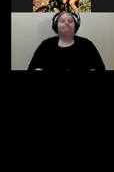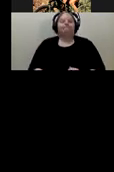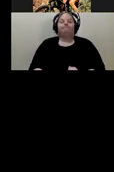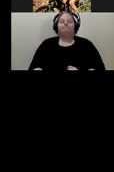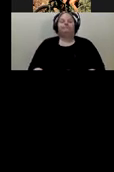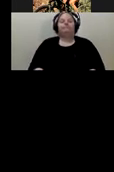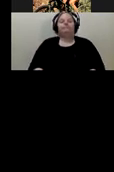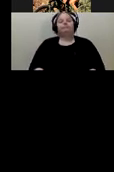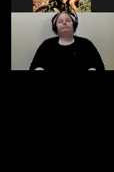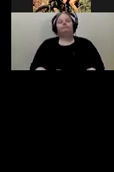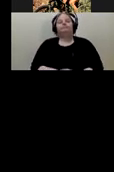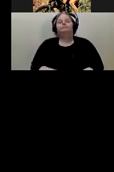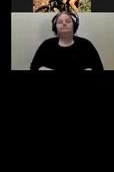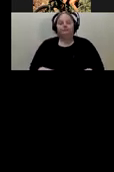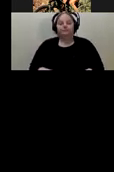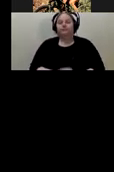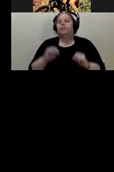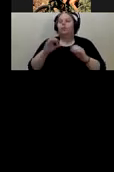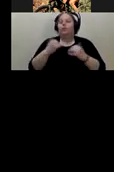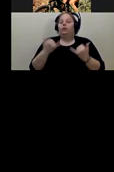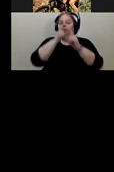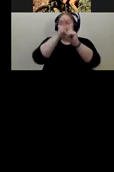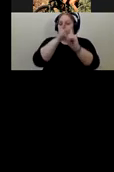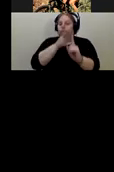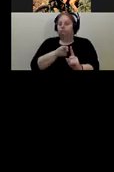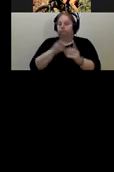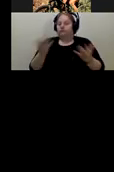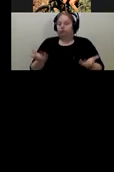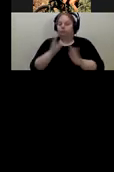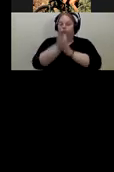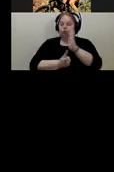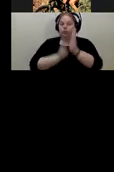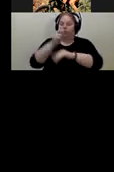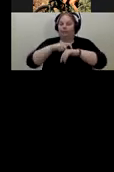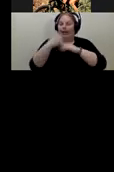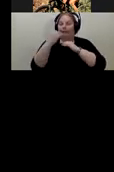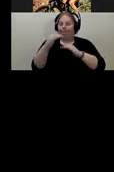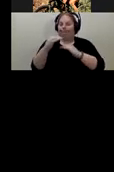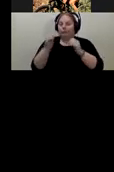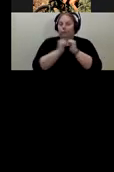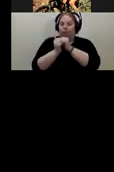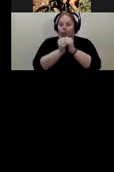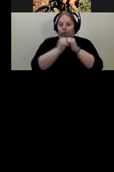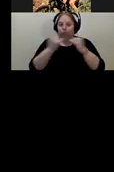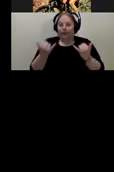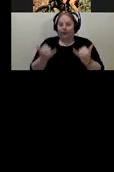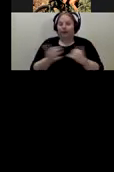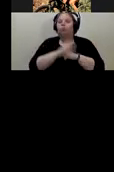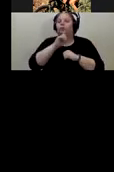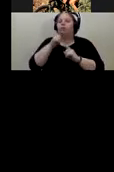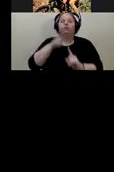Okay. So our objectives for today in this 2-hour time slot that we have together is we are going